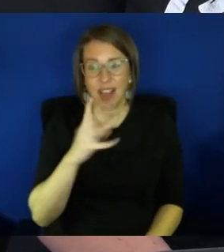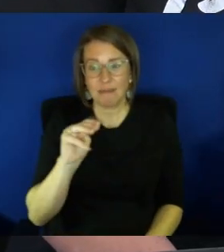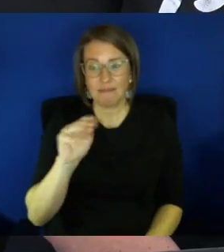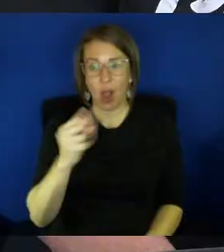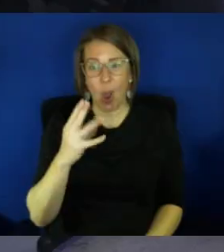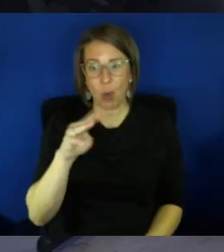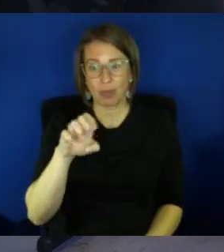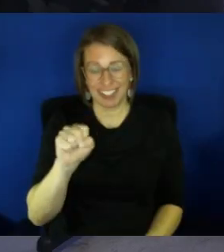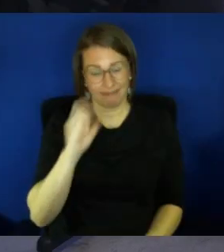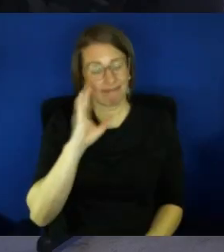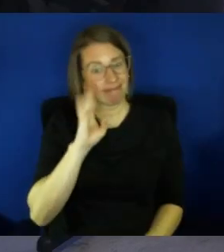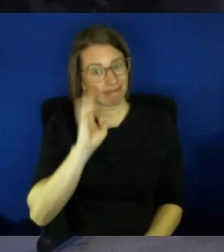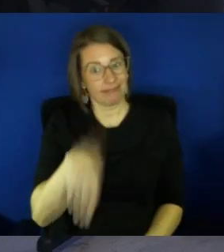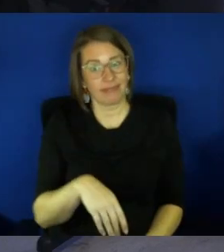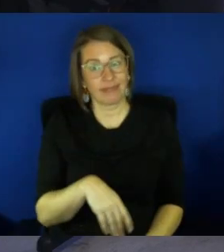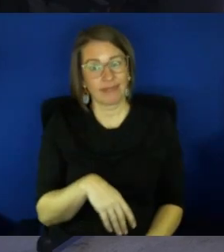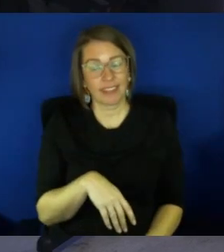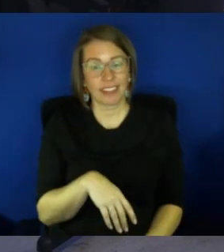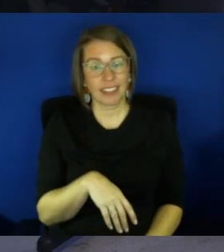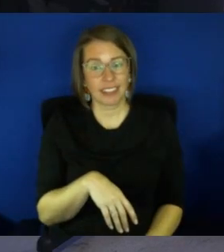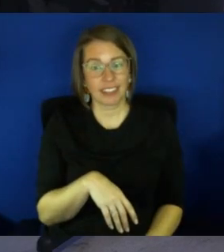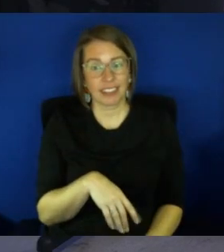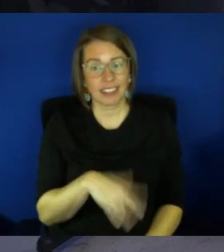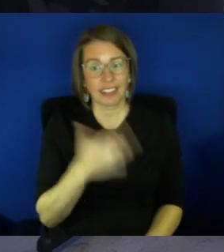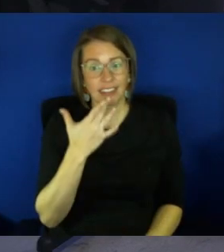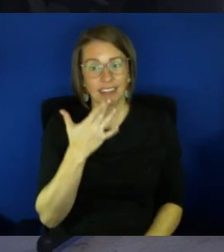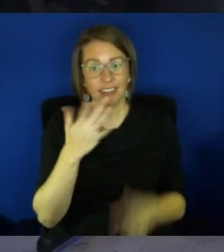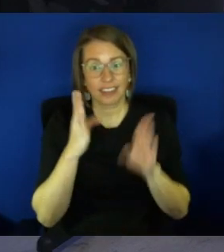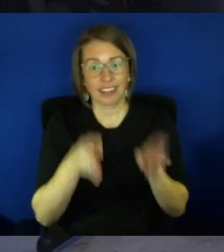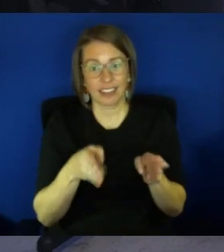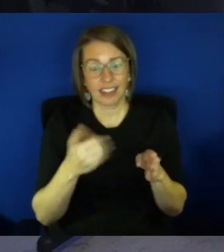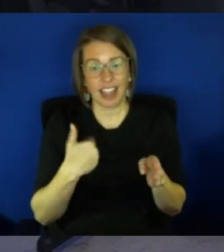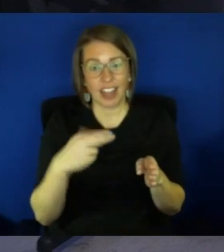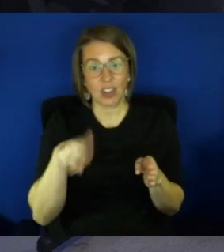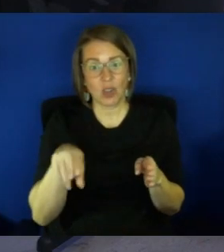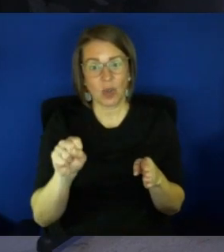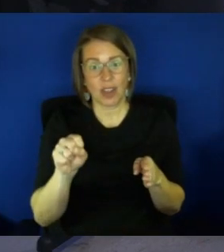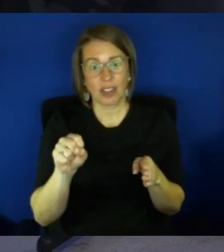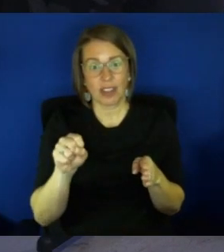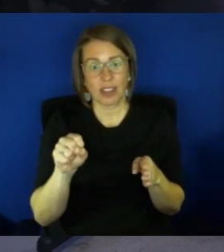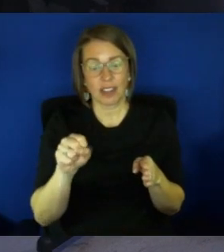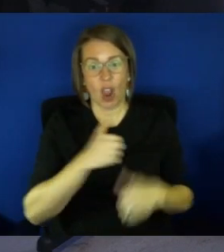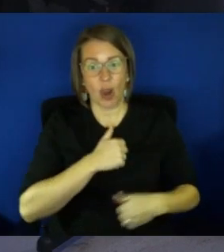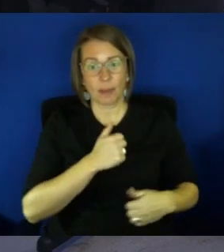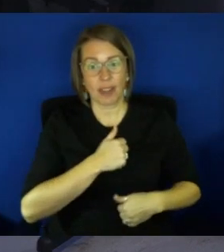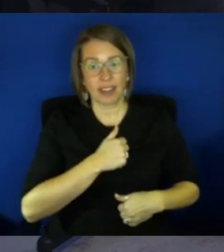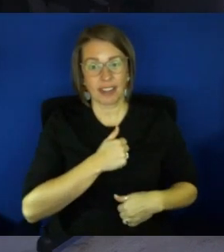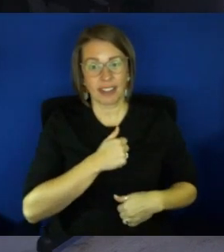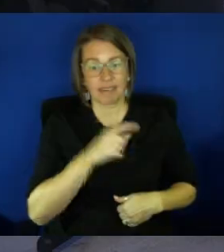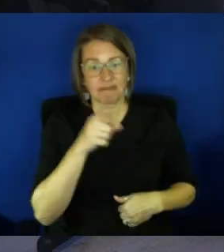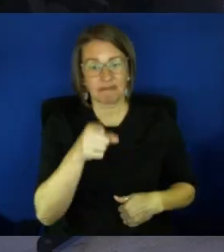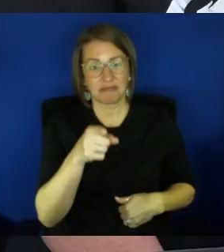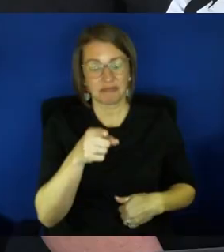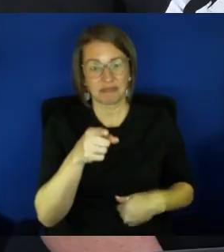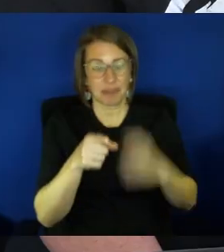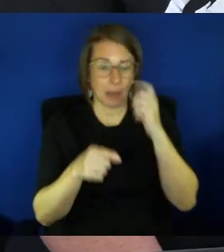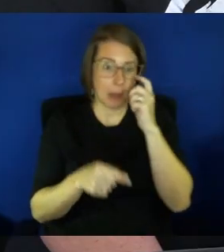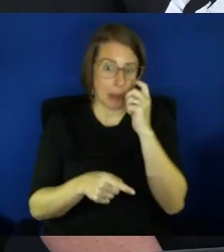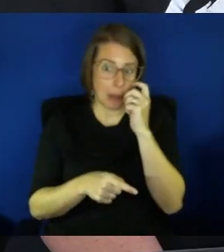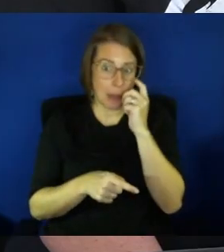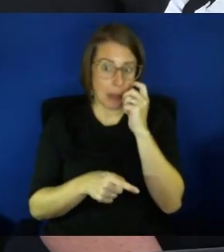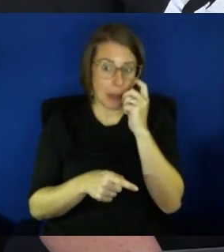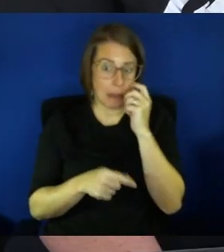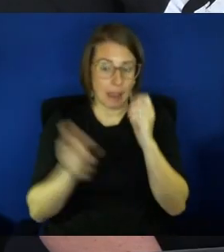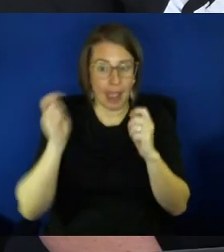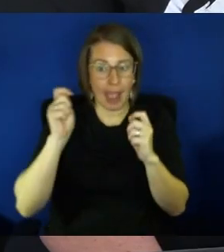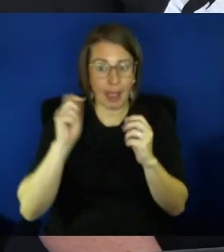know. Okay, here's that. Favorite person you ever had in the U.S. Army? Because that hat means everything. So, favorite person in the Army? Probably